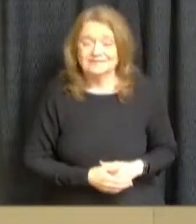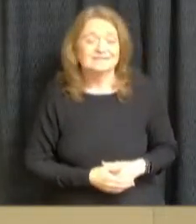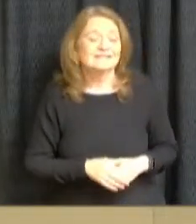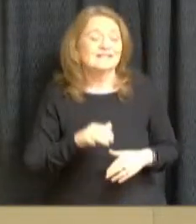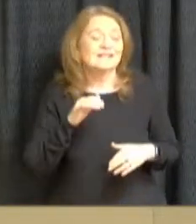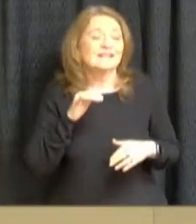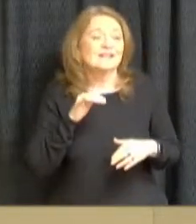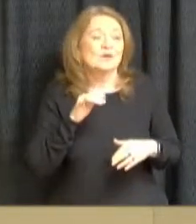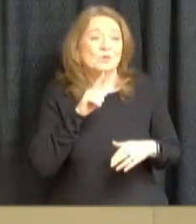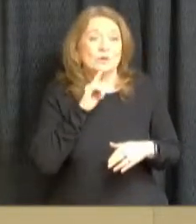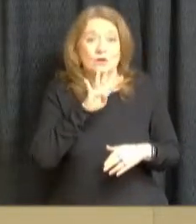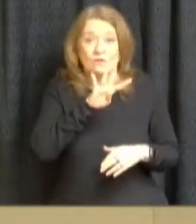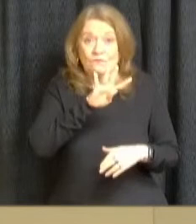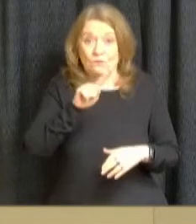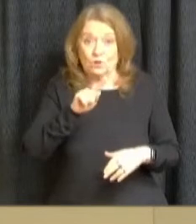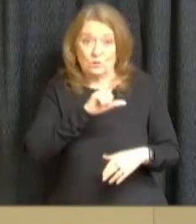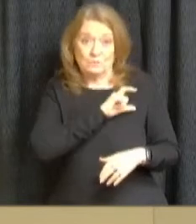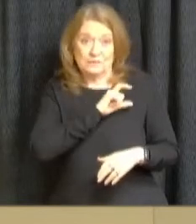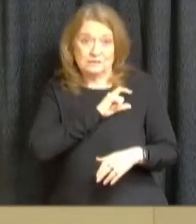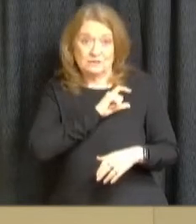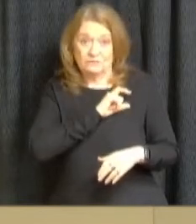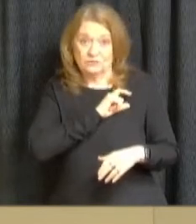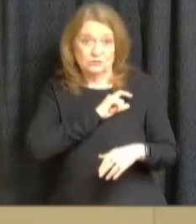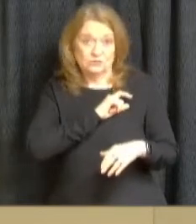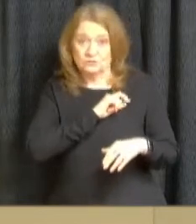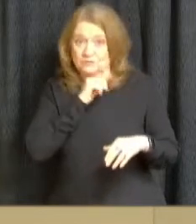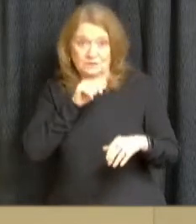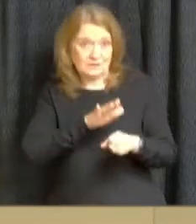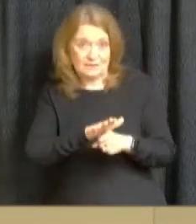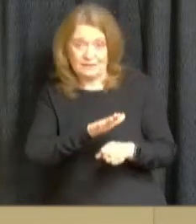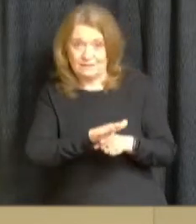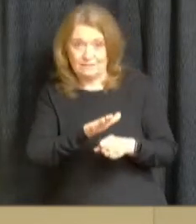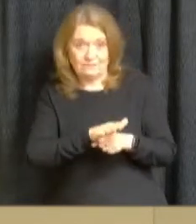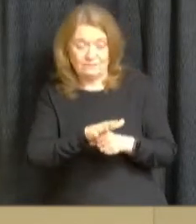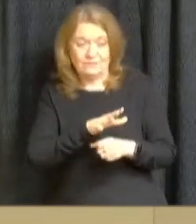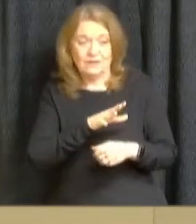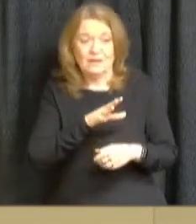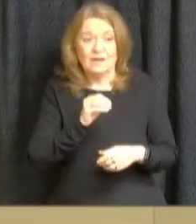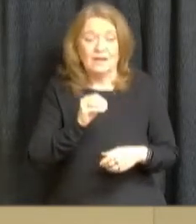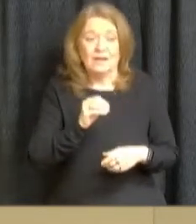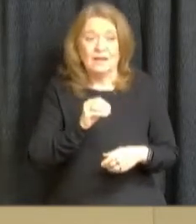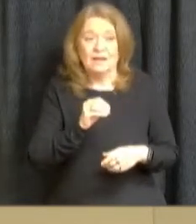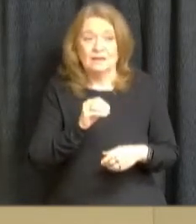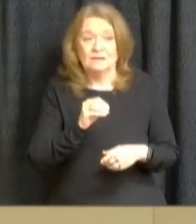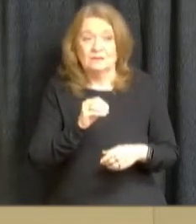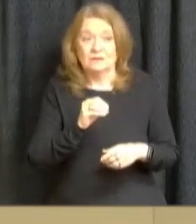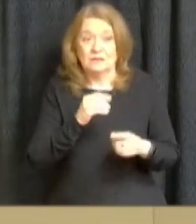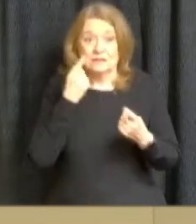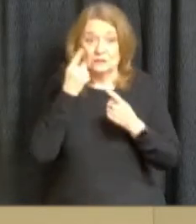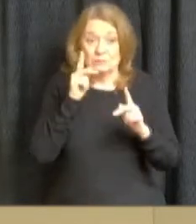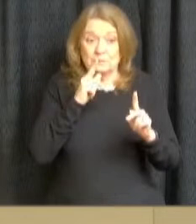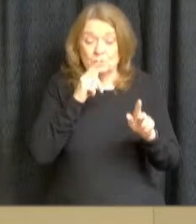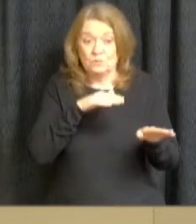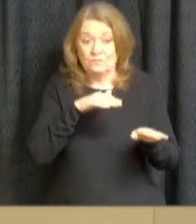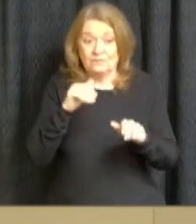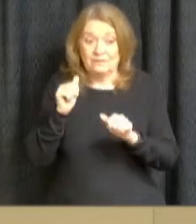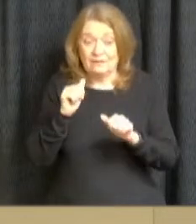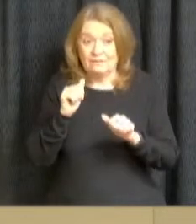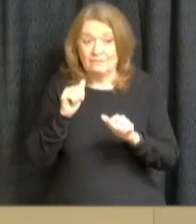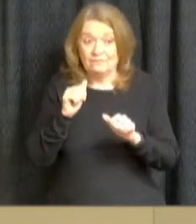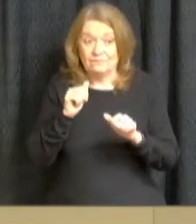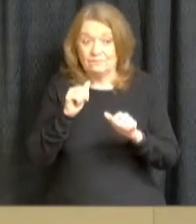We are 41 officers down. If you consider deployment and other things, we're 60 officers down. That's out